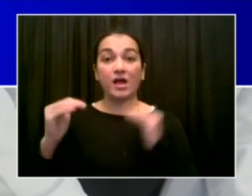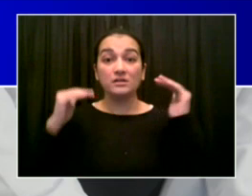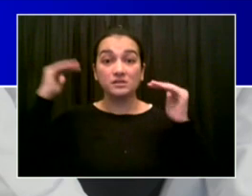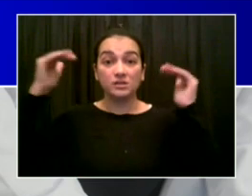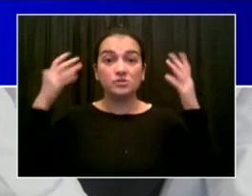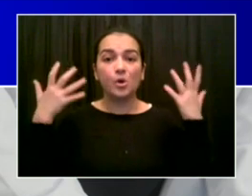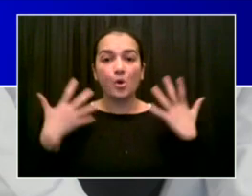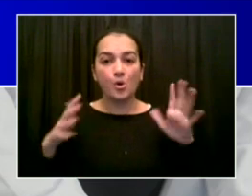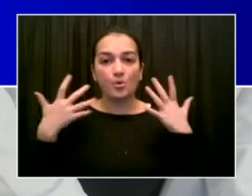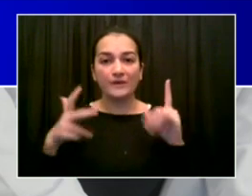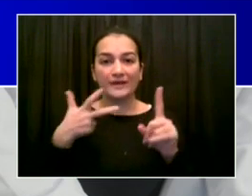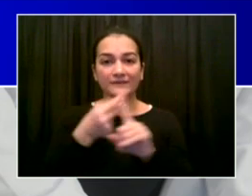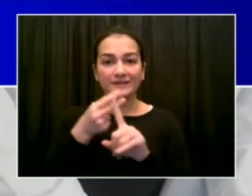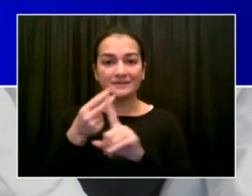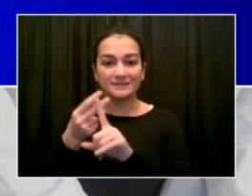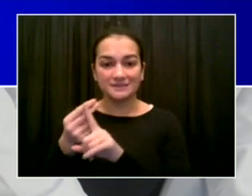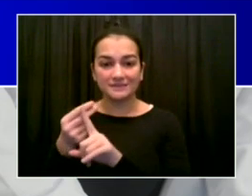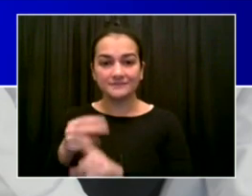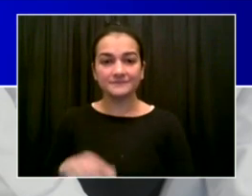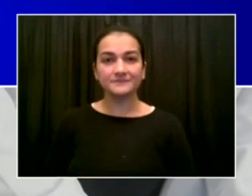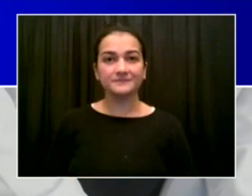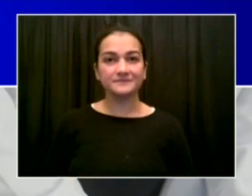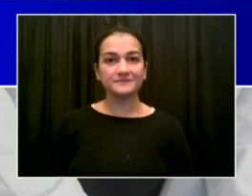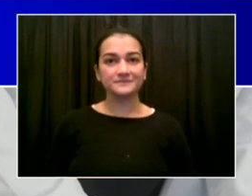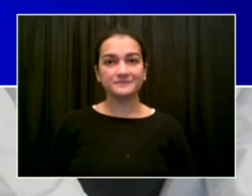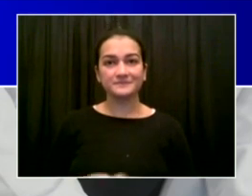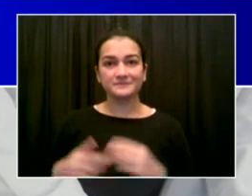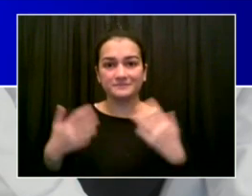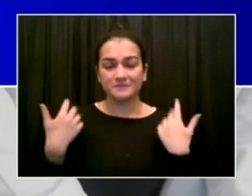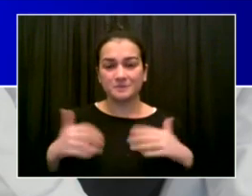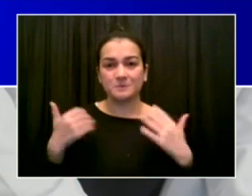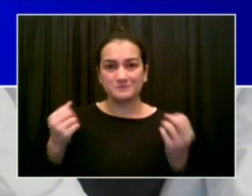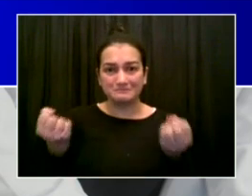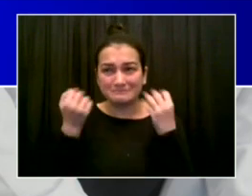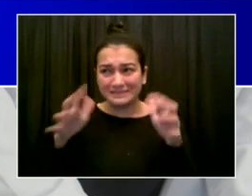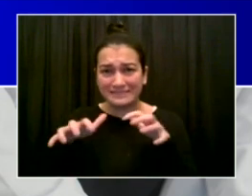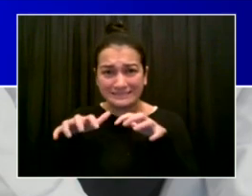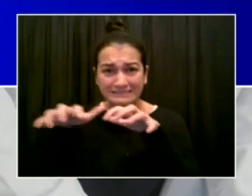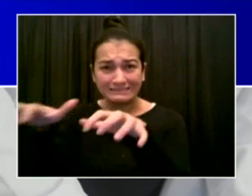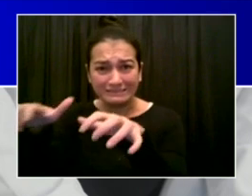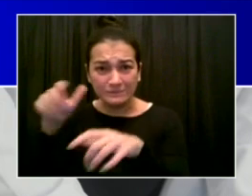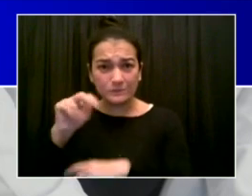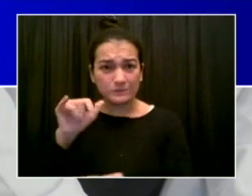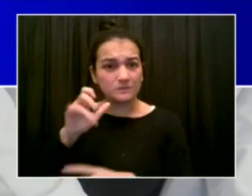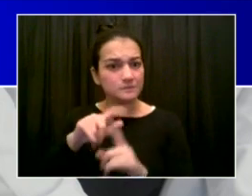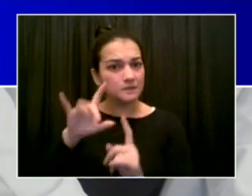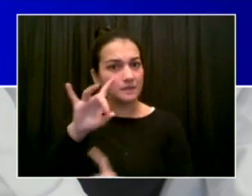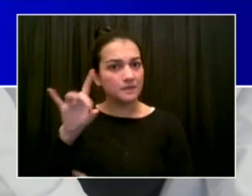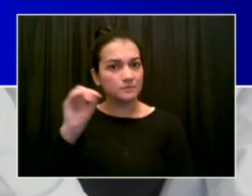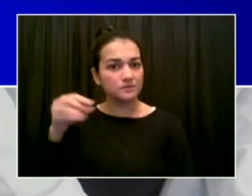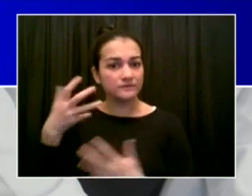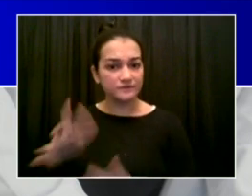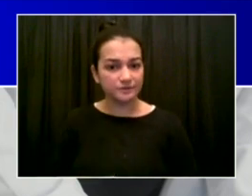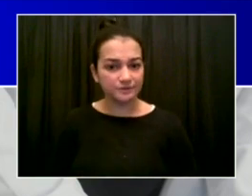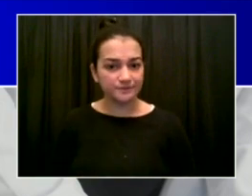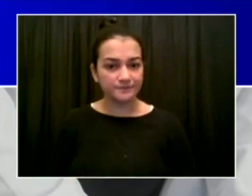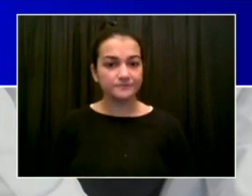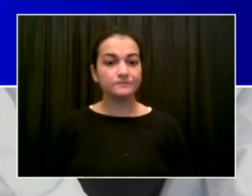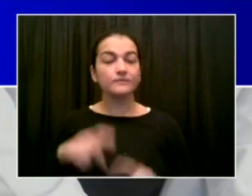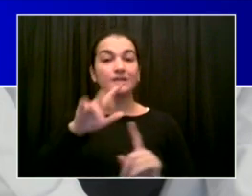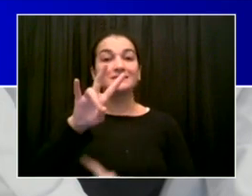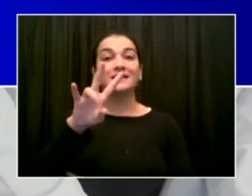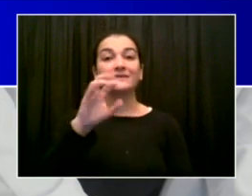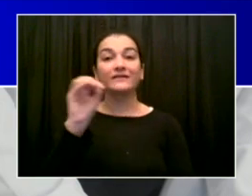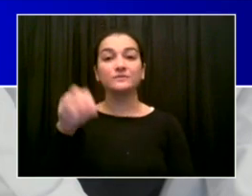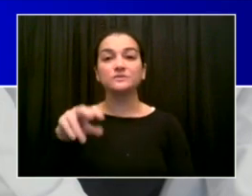You did that. As of today, 75% of all residents, all ages, have had at least one